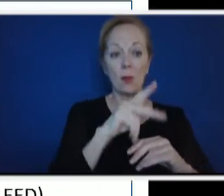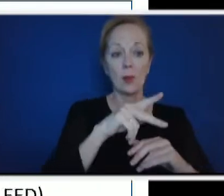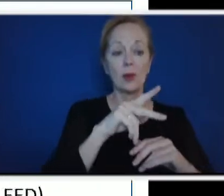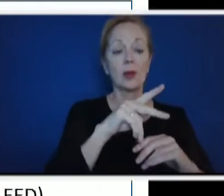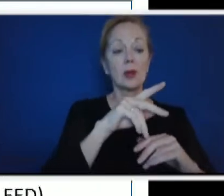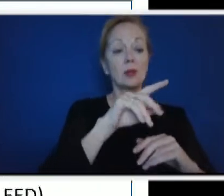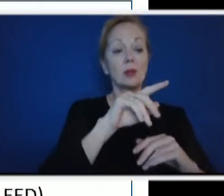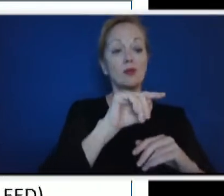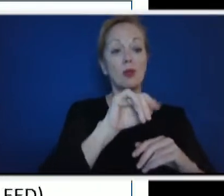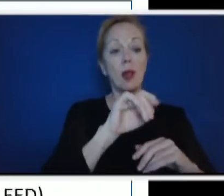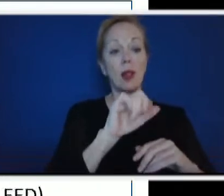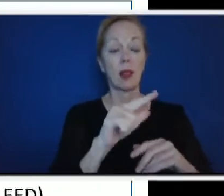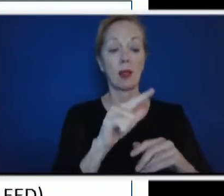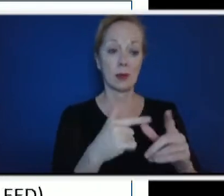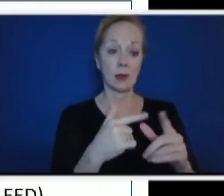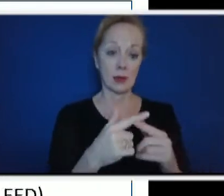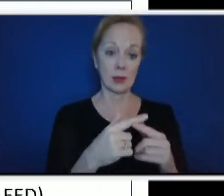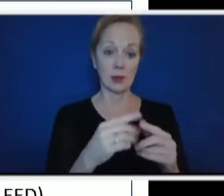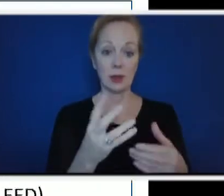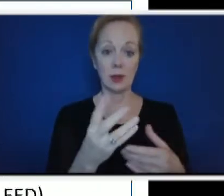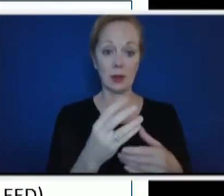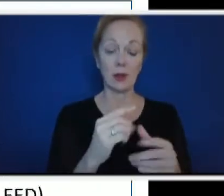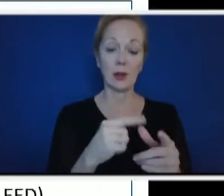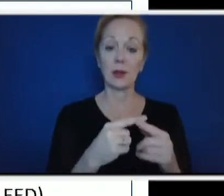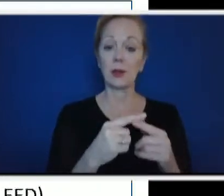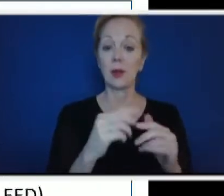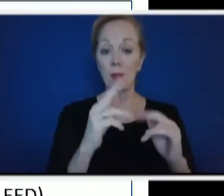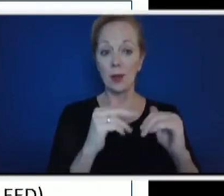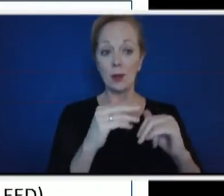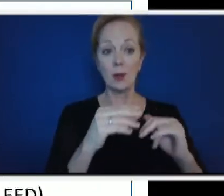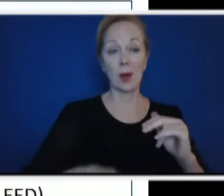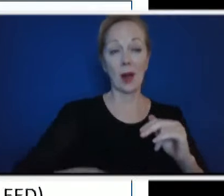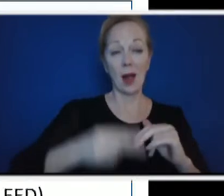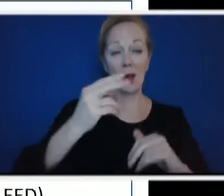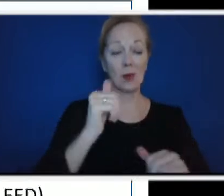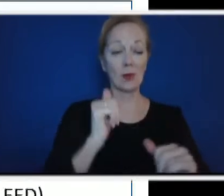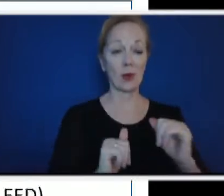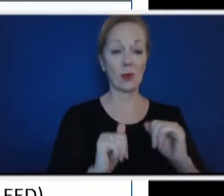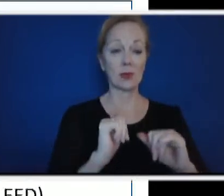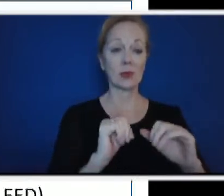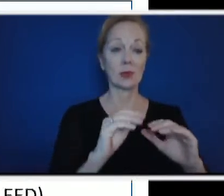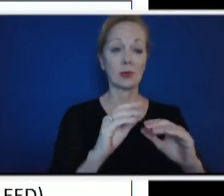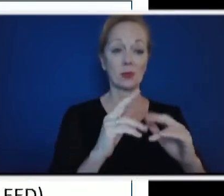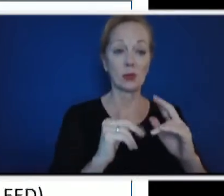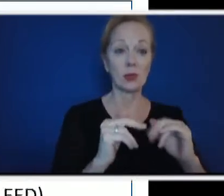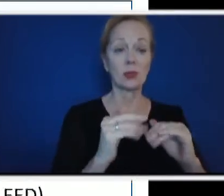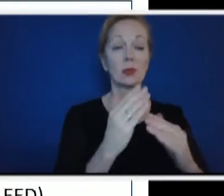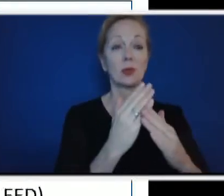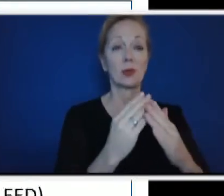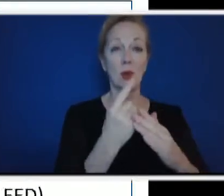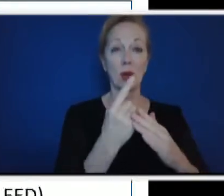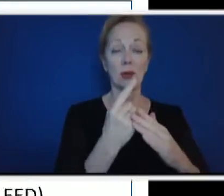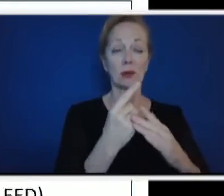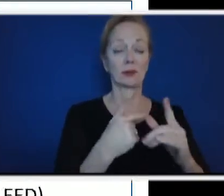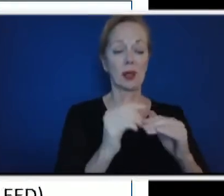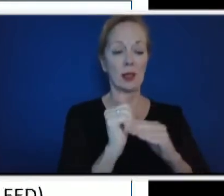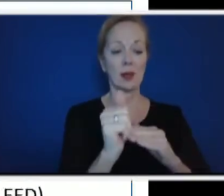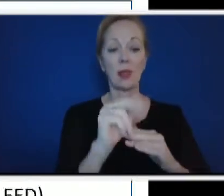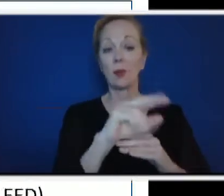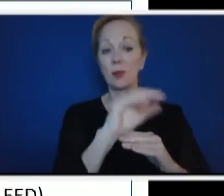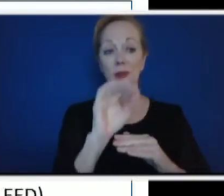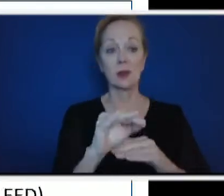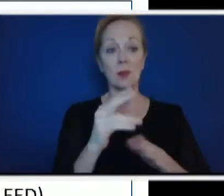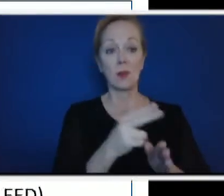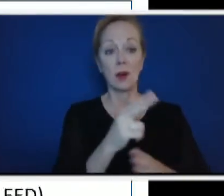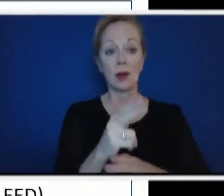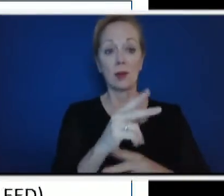parcel that's already included in our rezoning. The building will be high-performance construction Tier 1 basic lead. 3% of our parking spaces